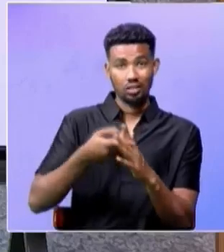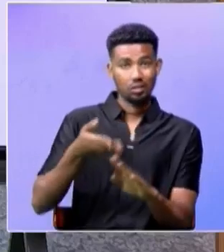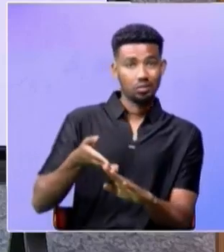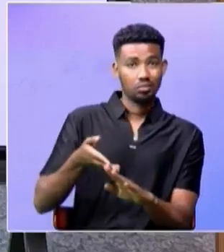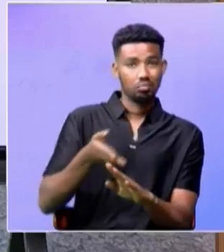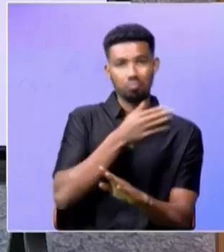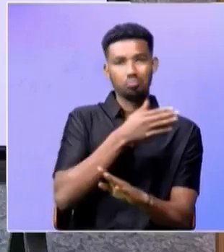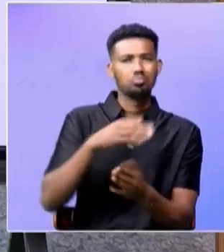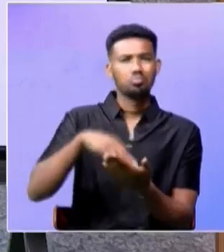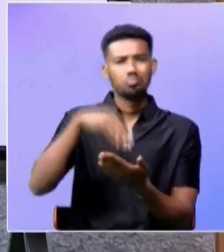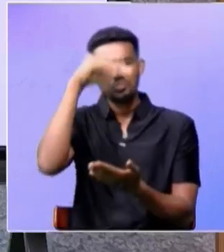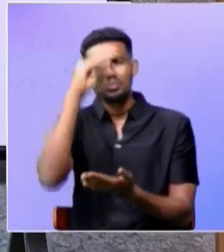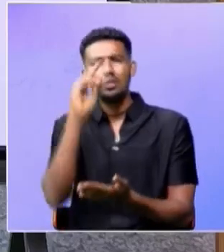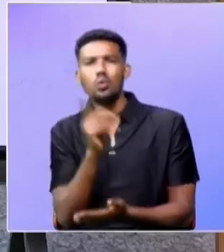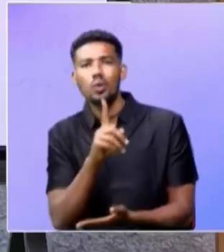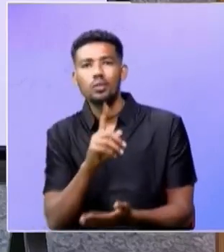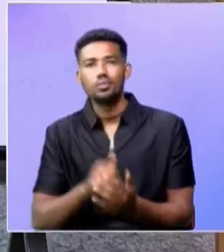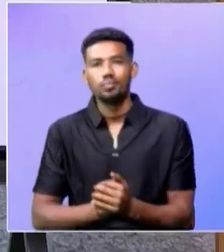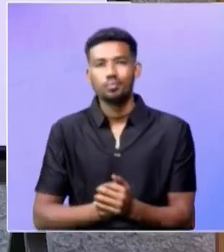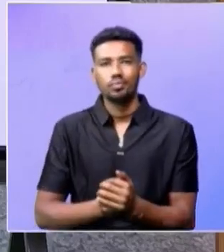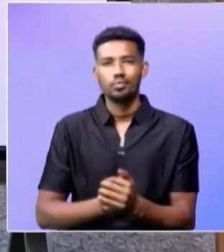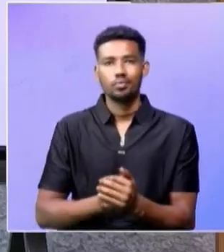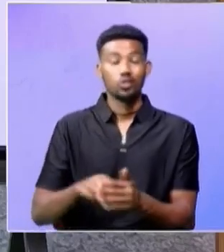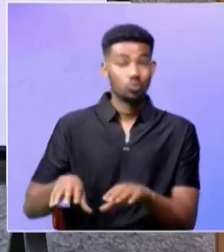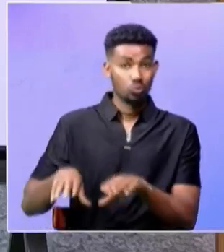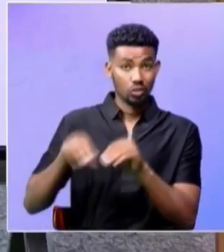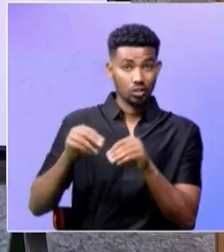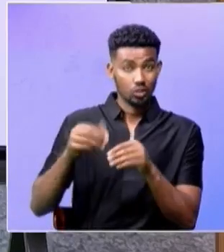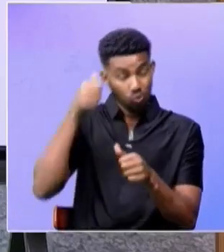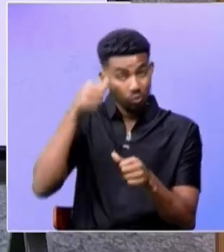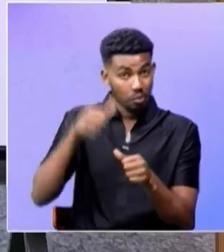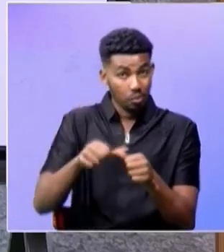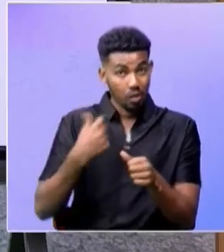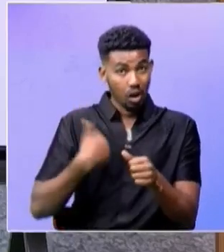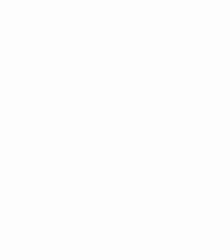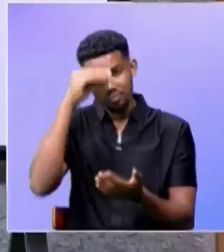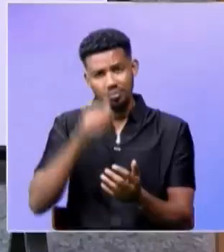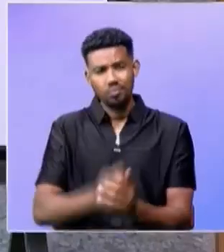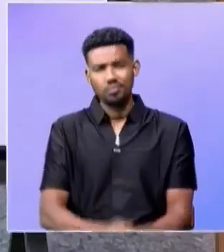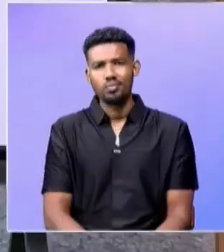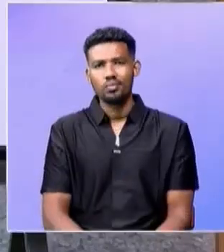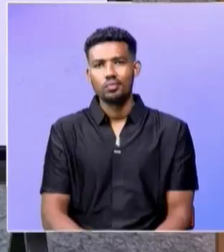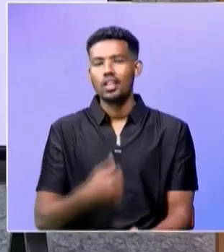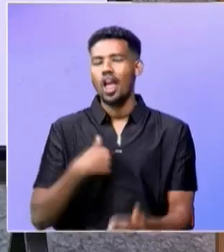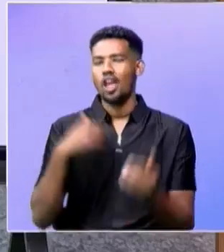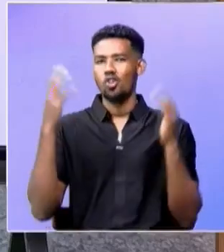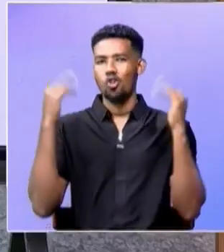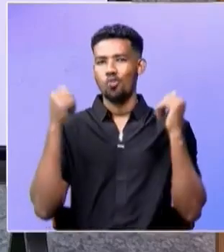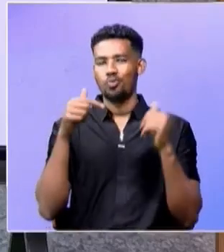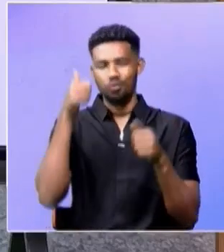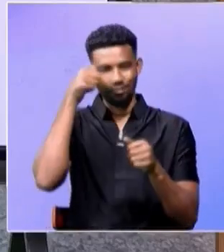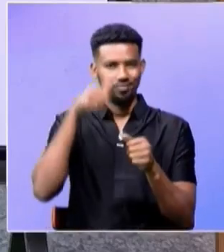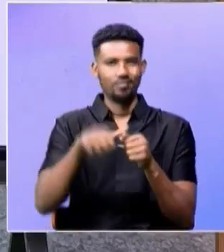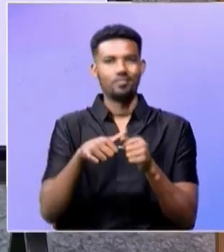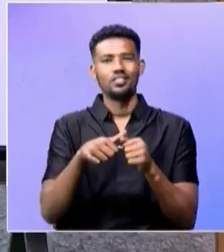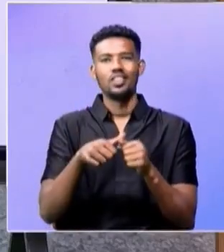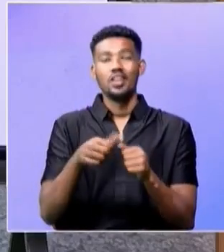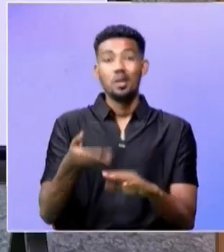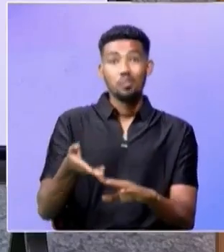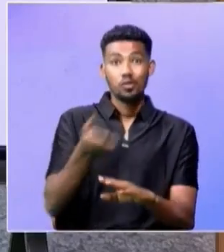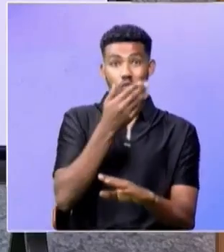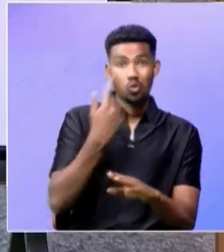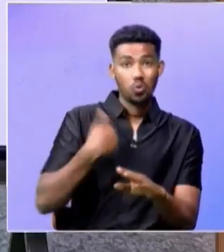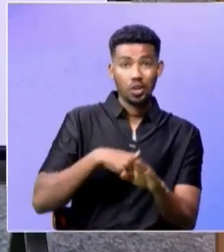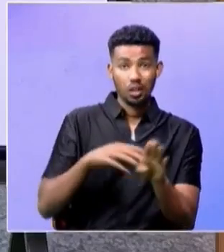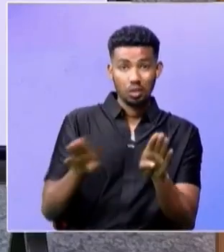our previous lesson. Students, do you remember our previous lesson? I hope you are. Before we closed even,